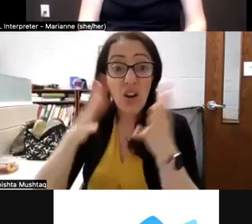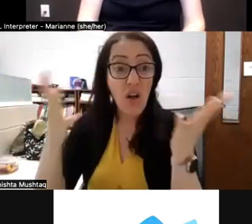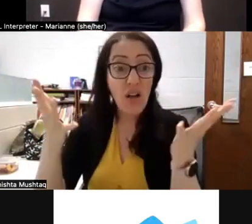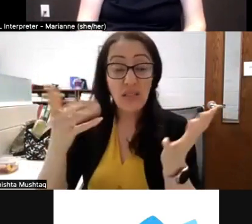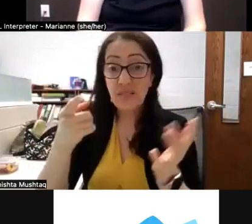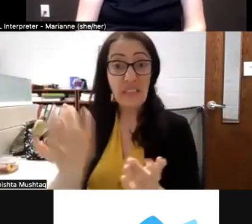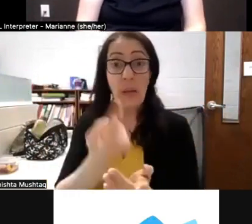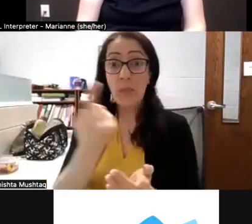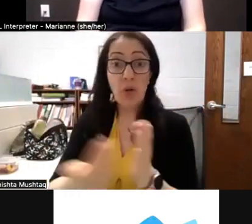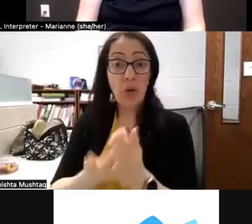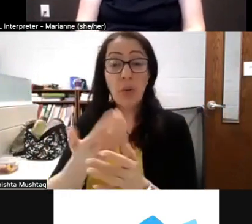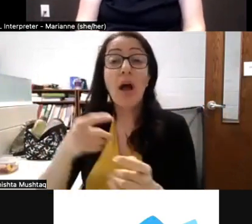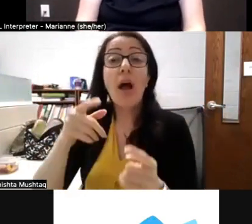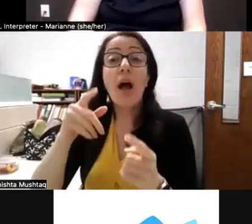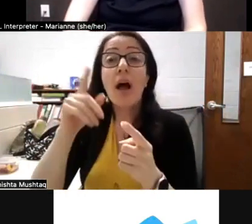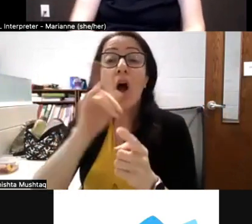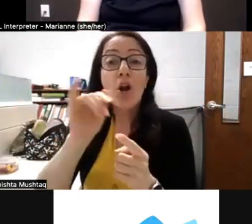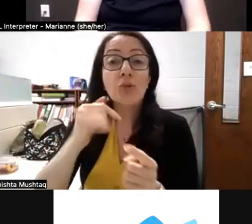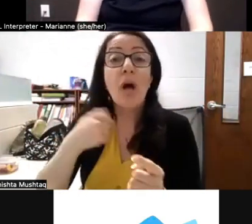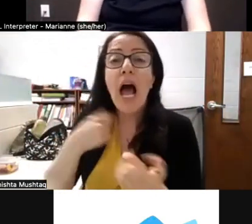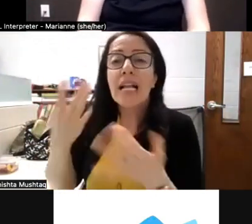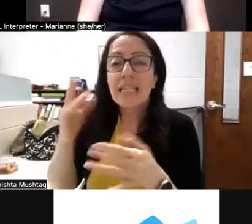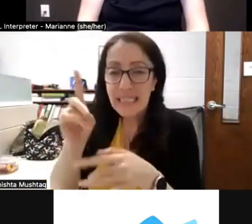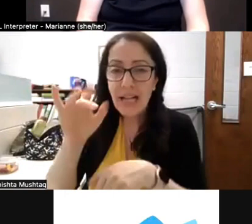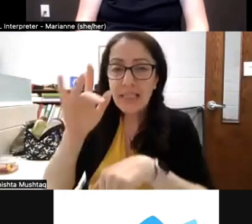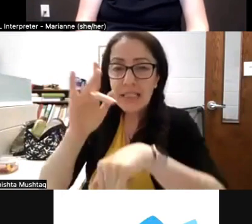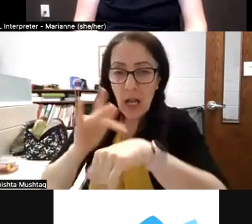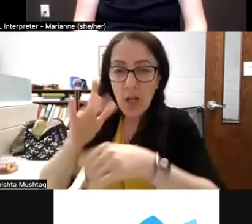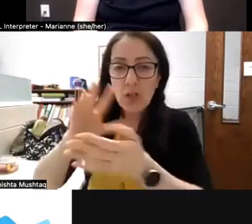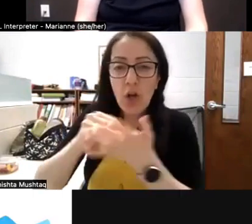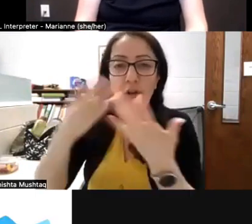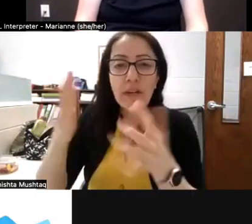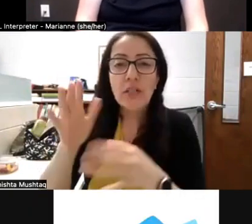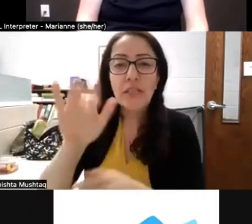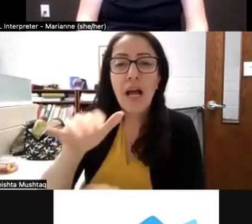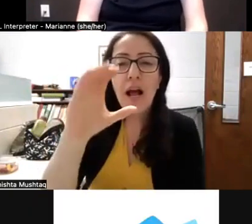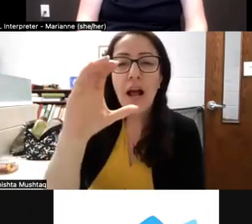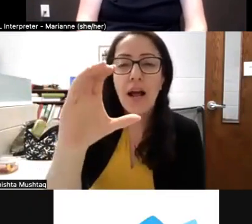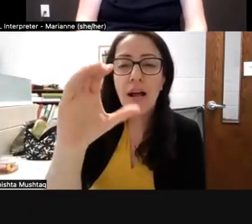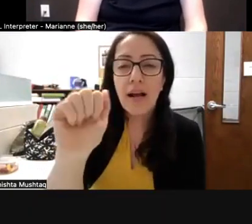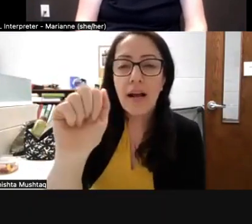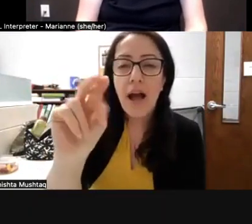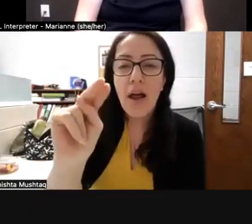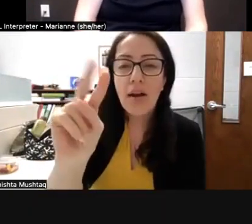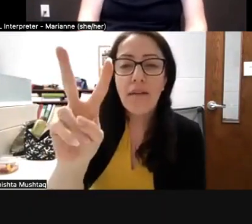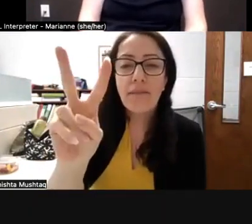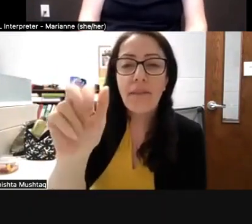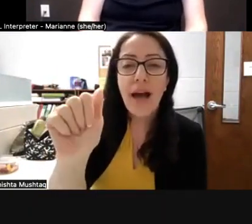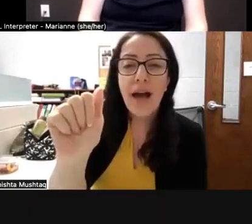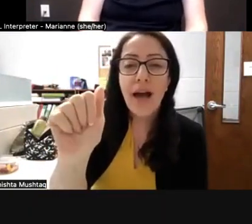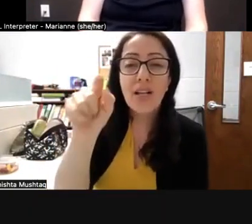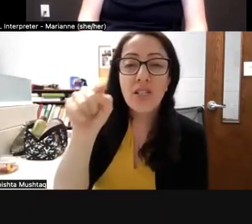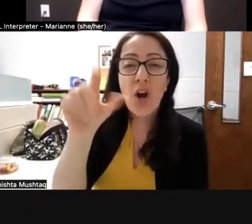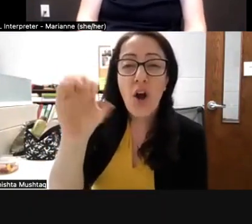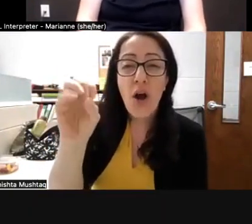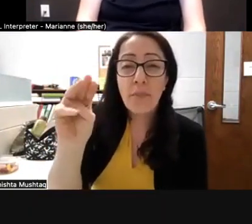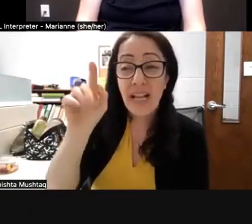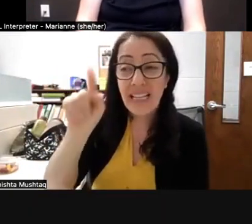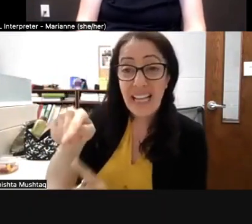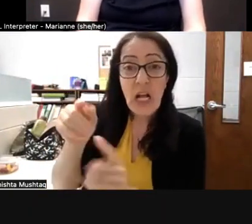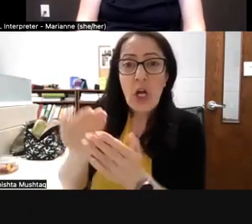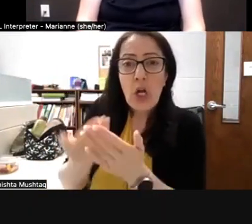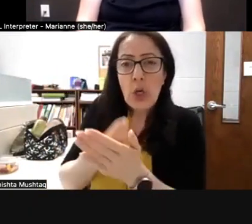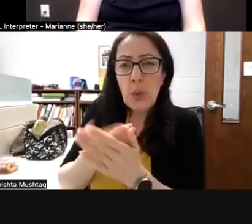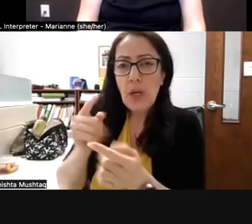I think it's very worthwhile. I've learned a lot. Also, I have worked a little